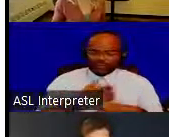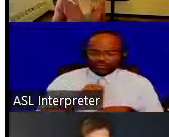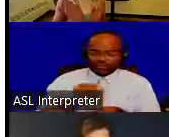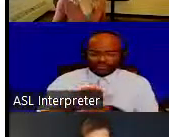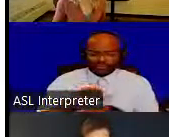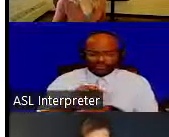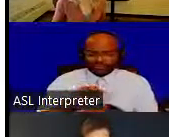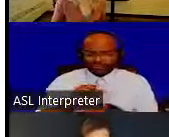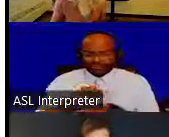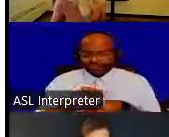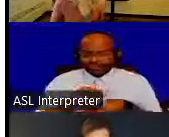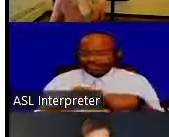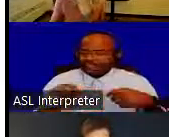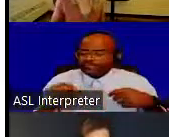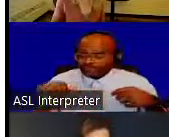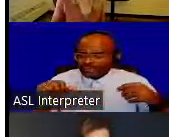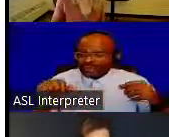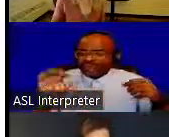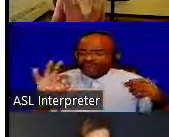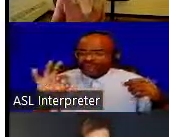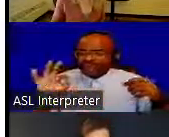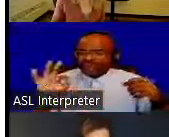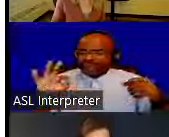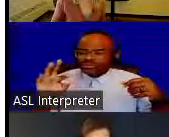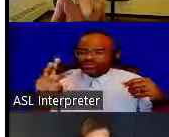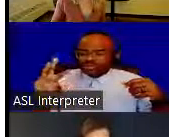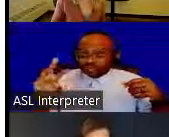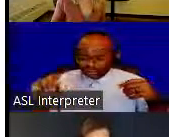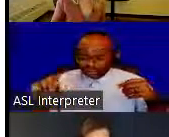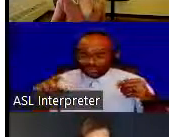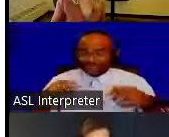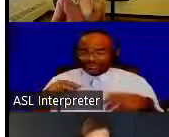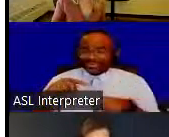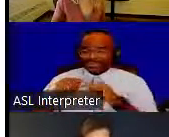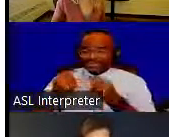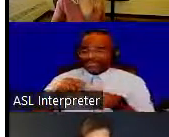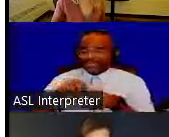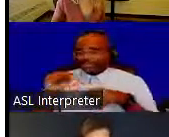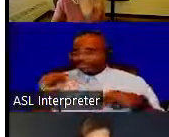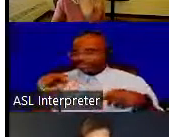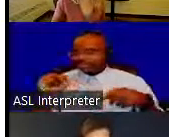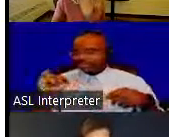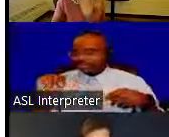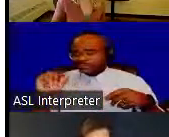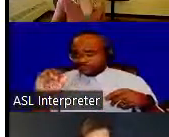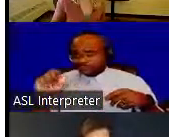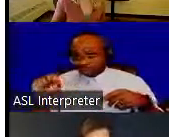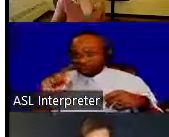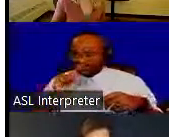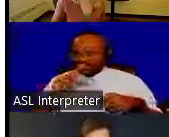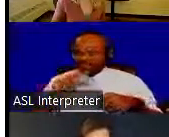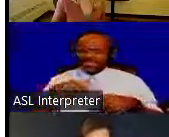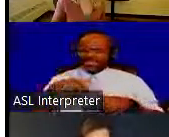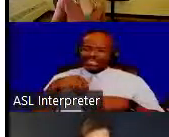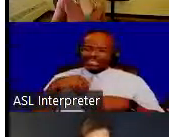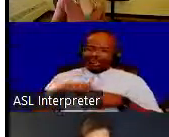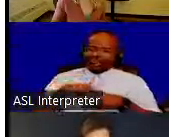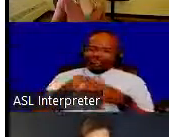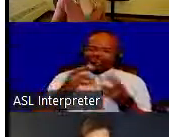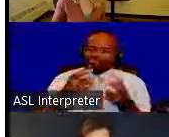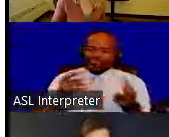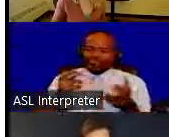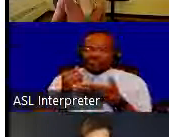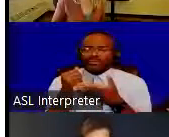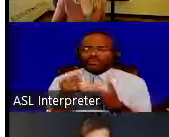Within the Forest Service, our team at NIAX is kind of an internal resource to help national